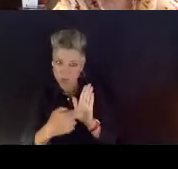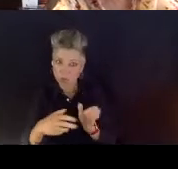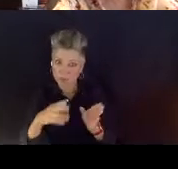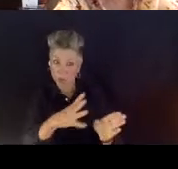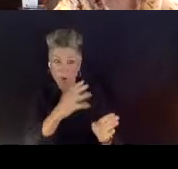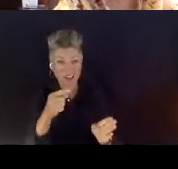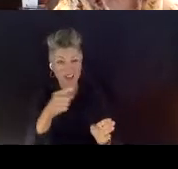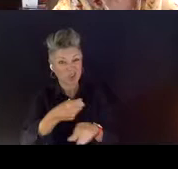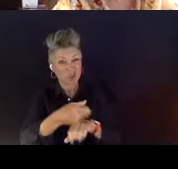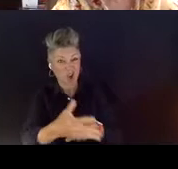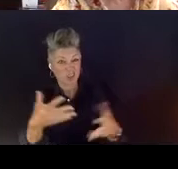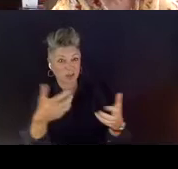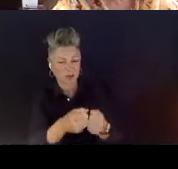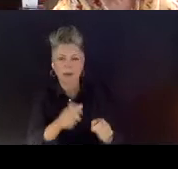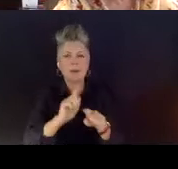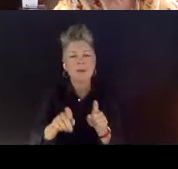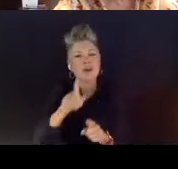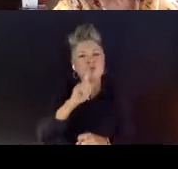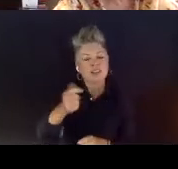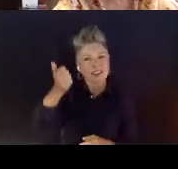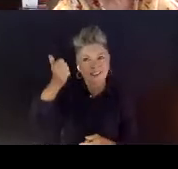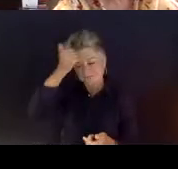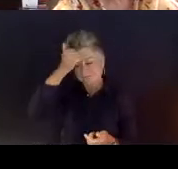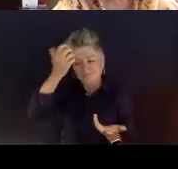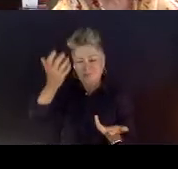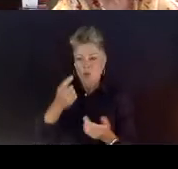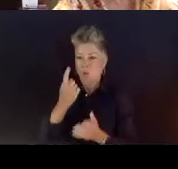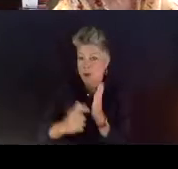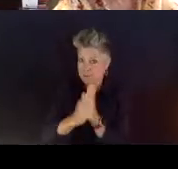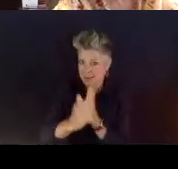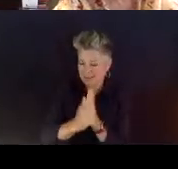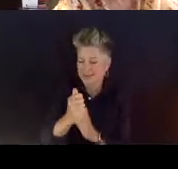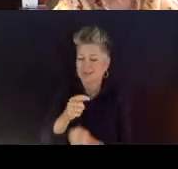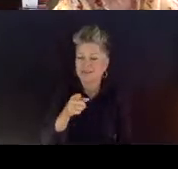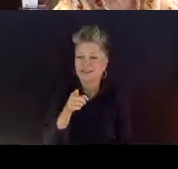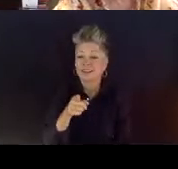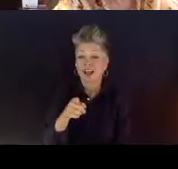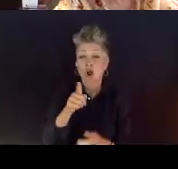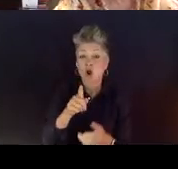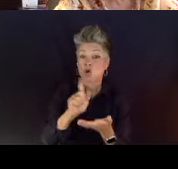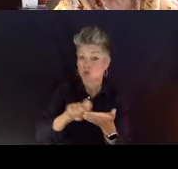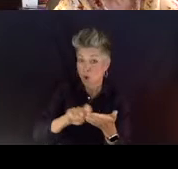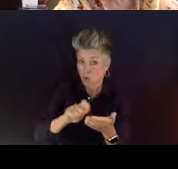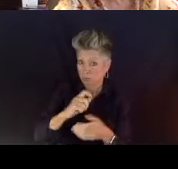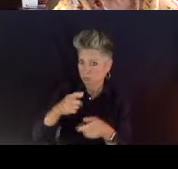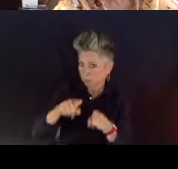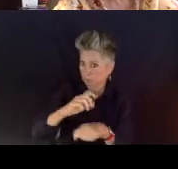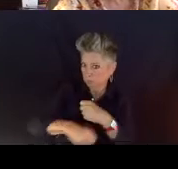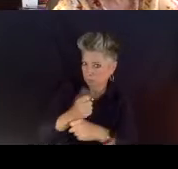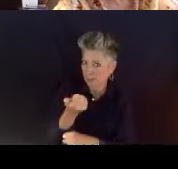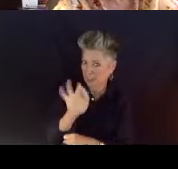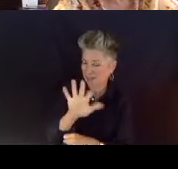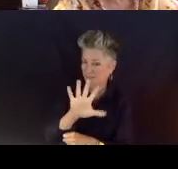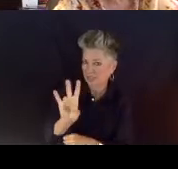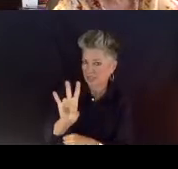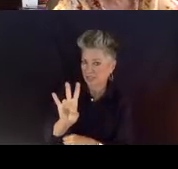from Westways, a magazine, well-known magazine, wrote in 1937. As early